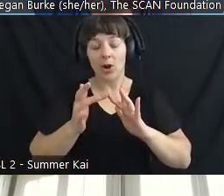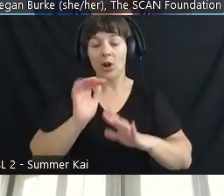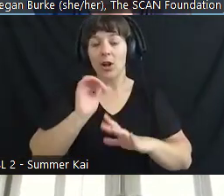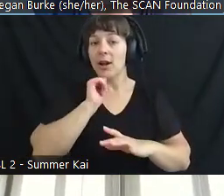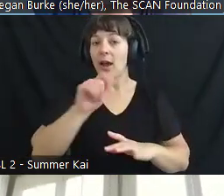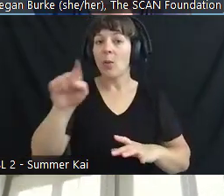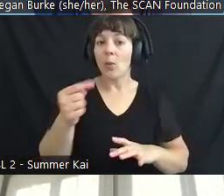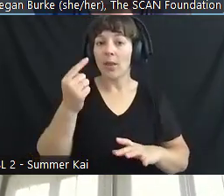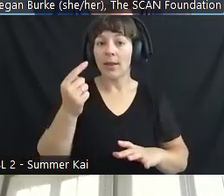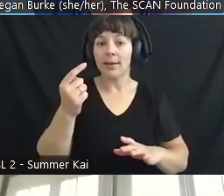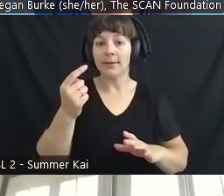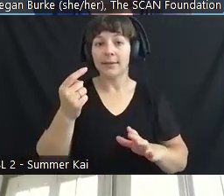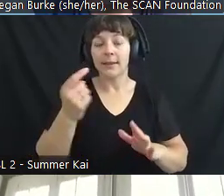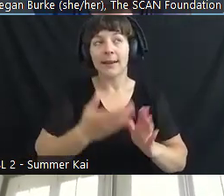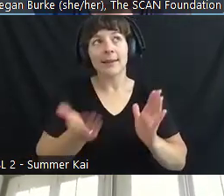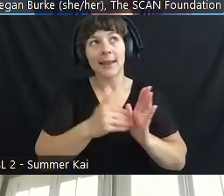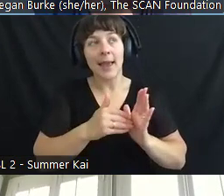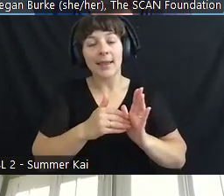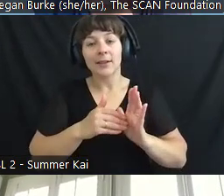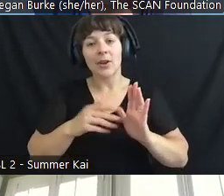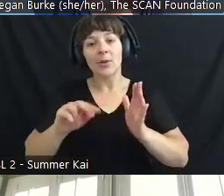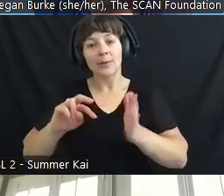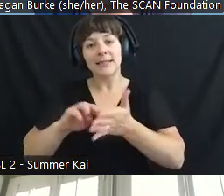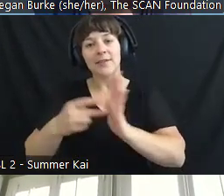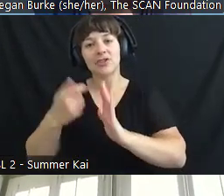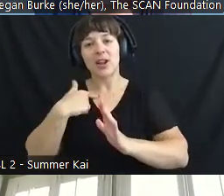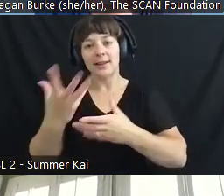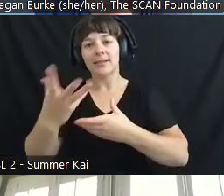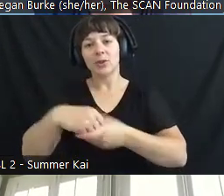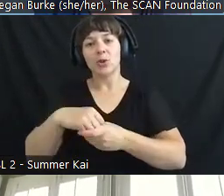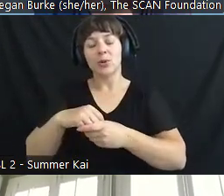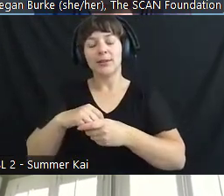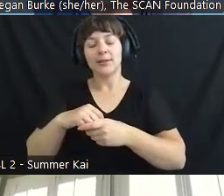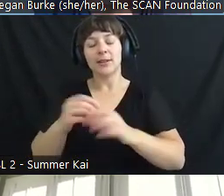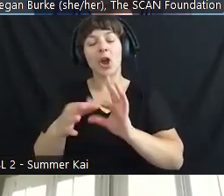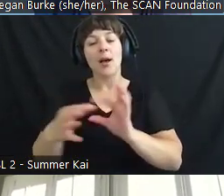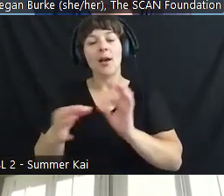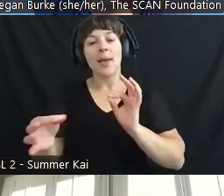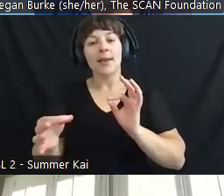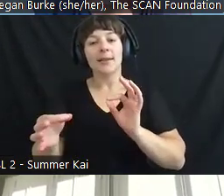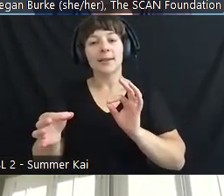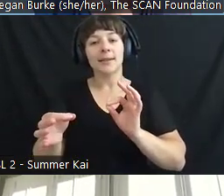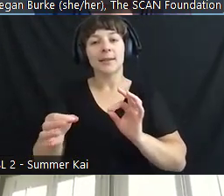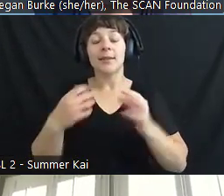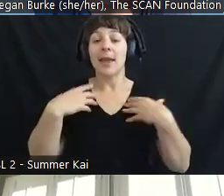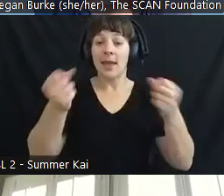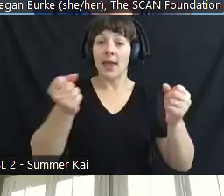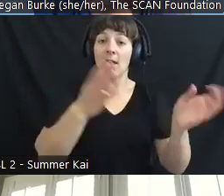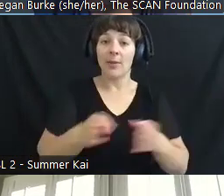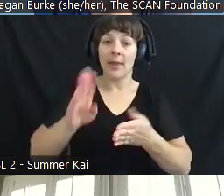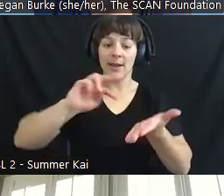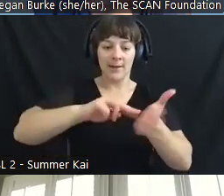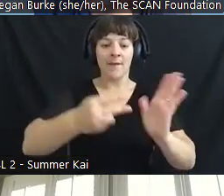in, again, definitions. I put in the comments, just recently, the health plans decided to define